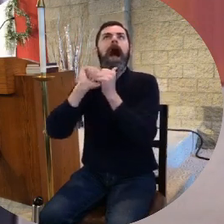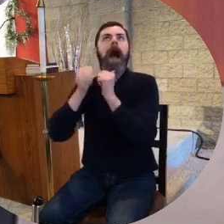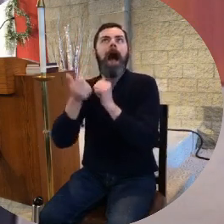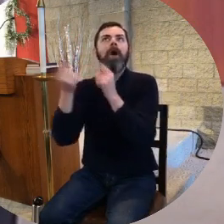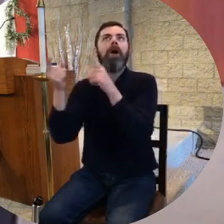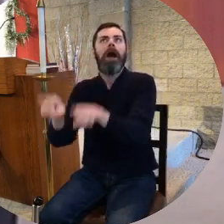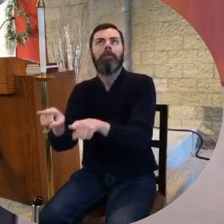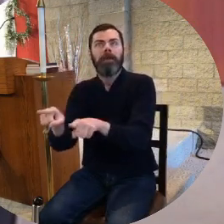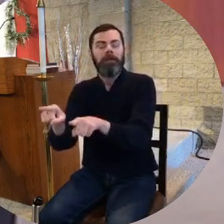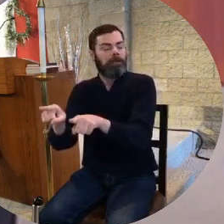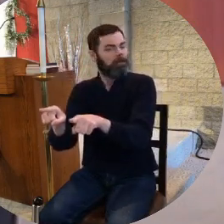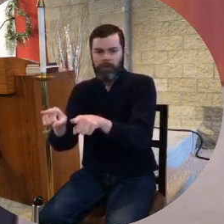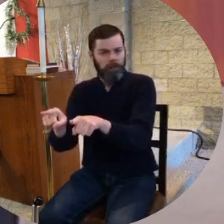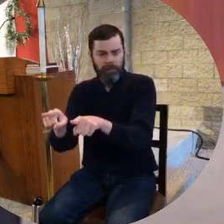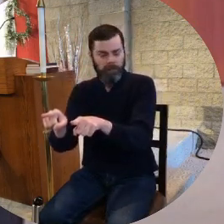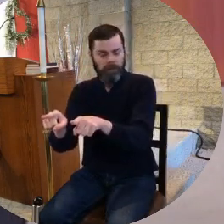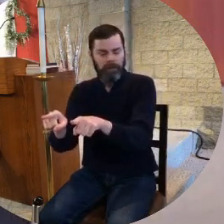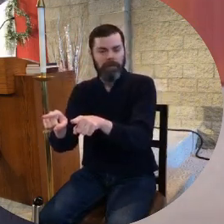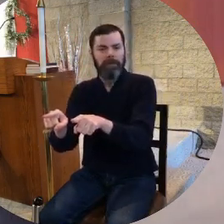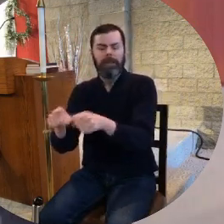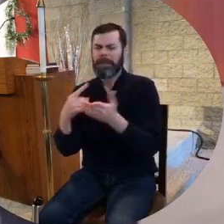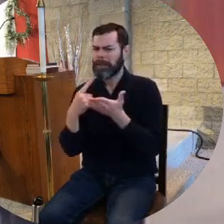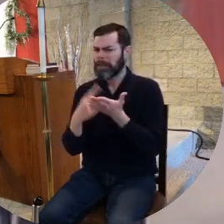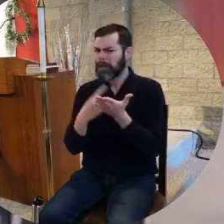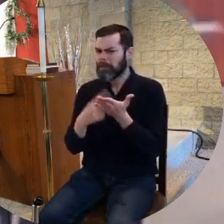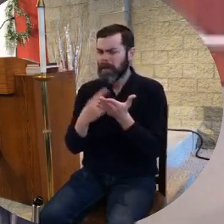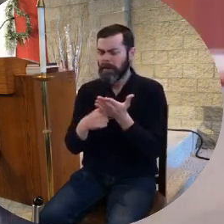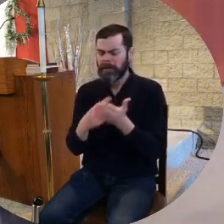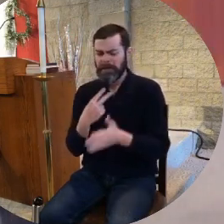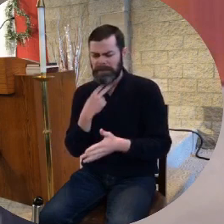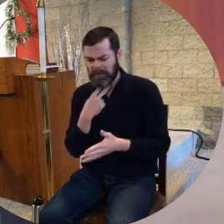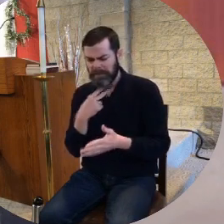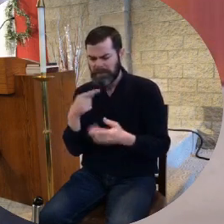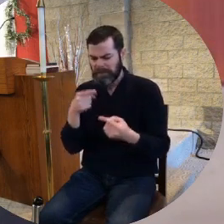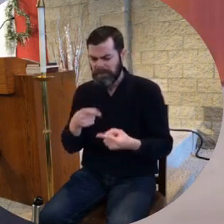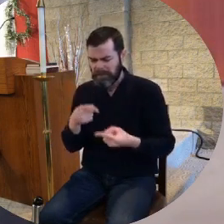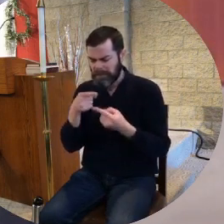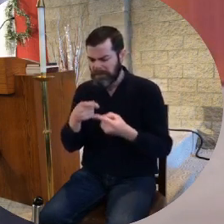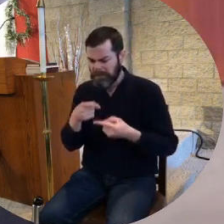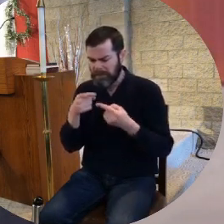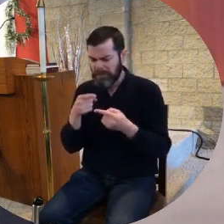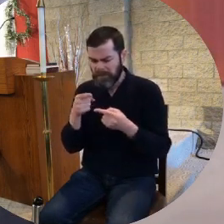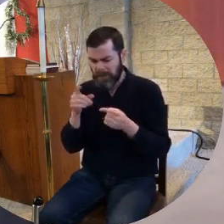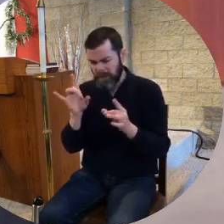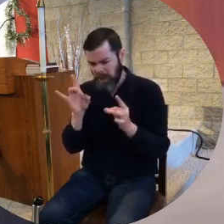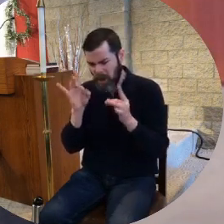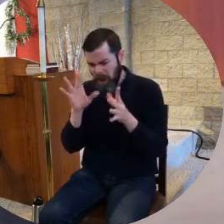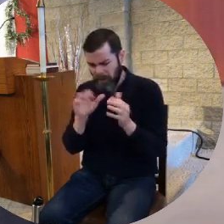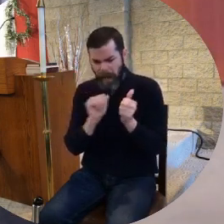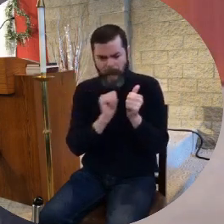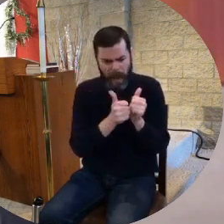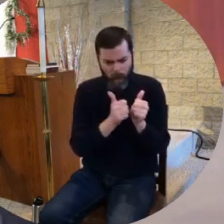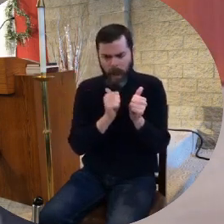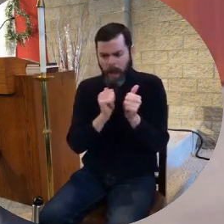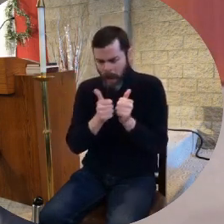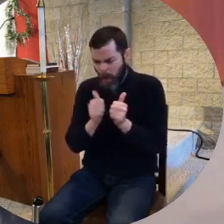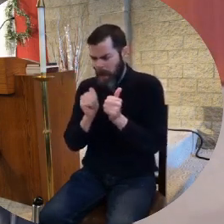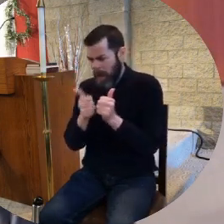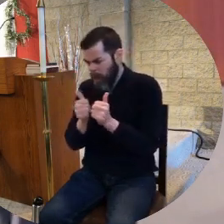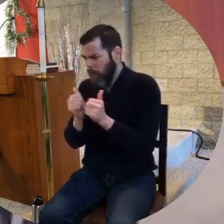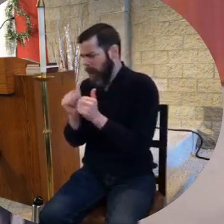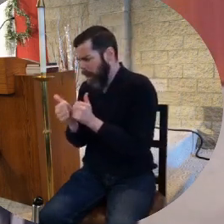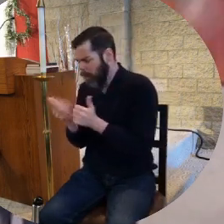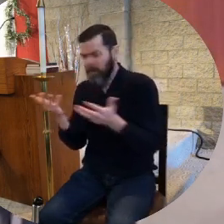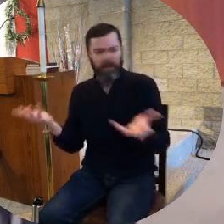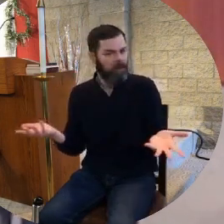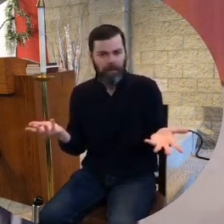life. He says sometimes we get caught up into the cursed hows. How is it going to happen? And he